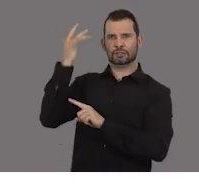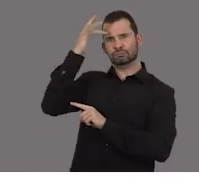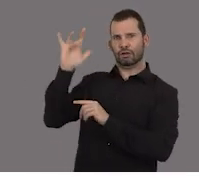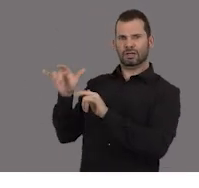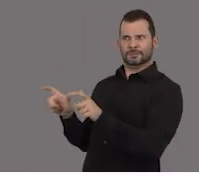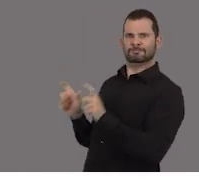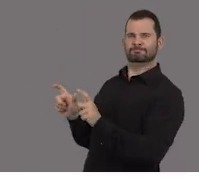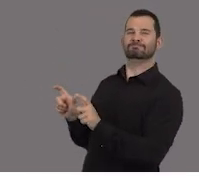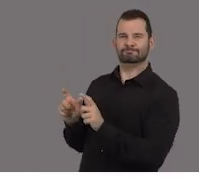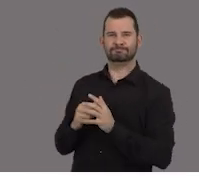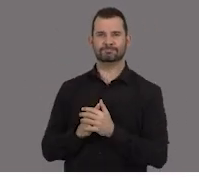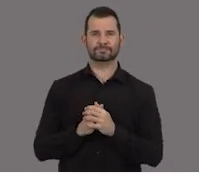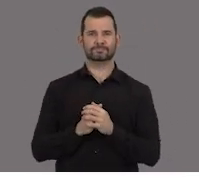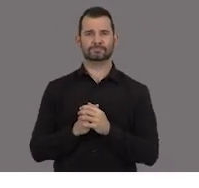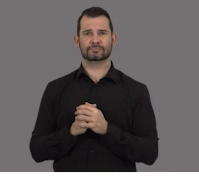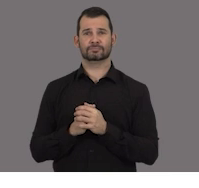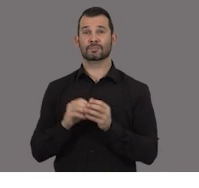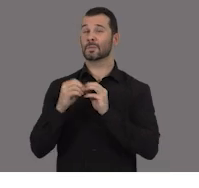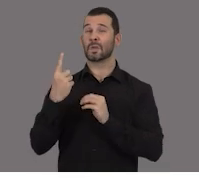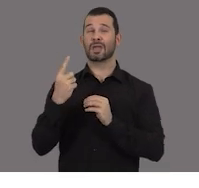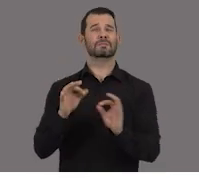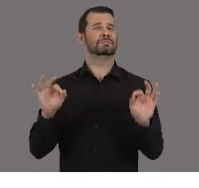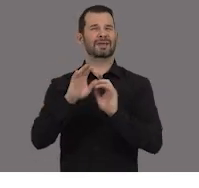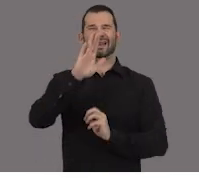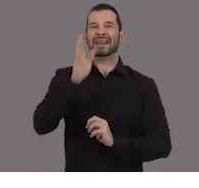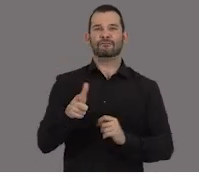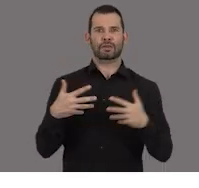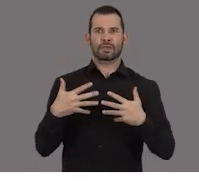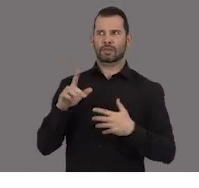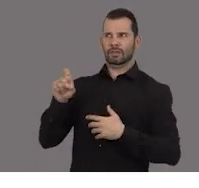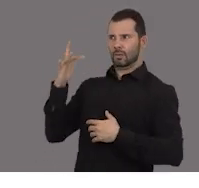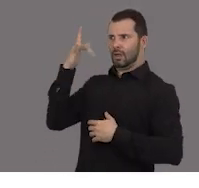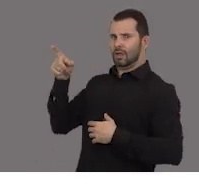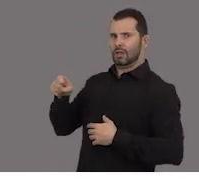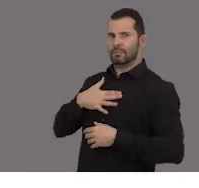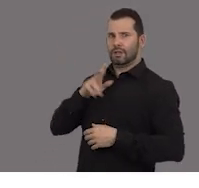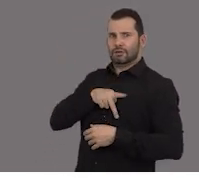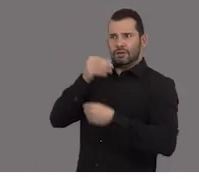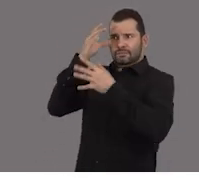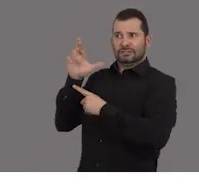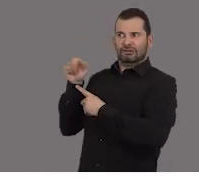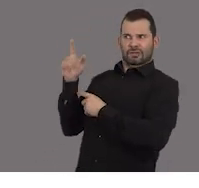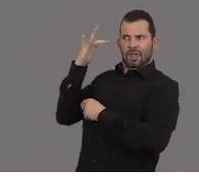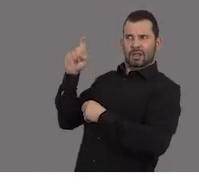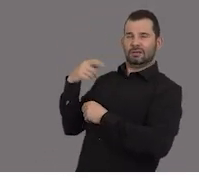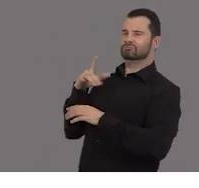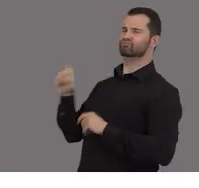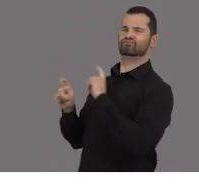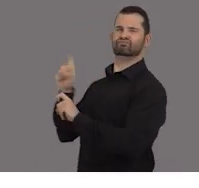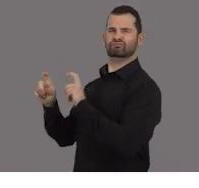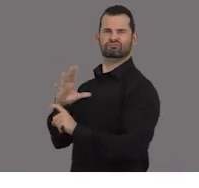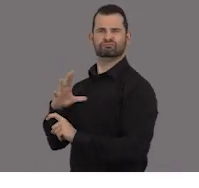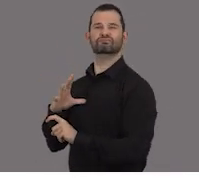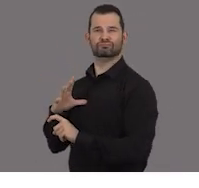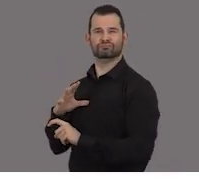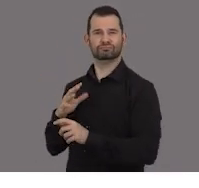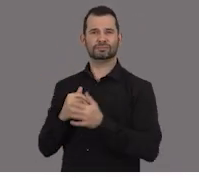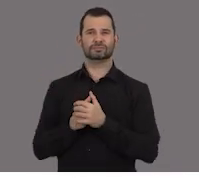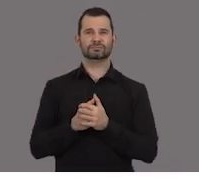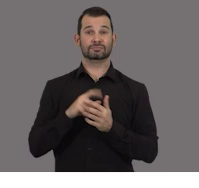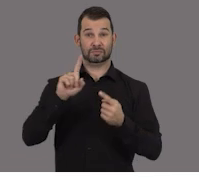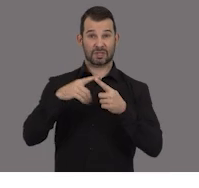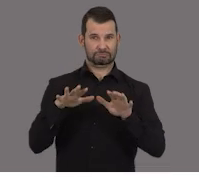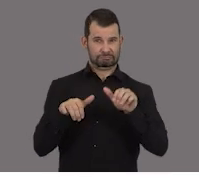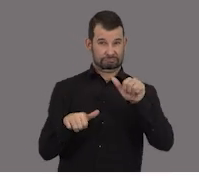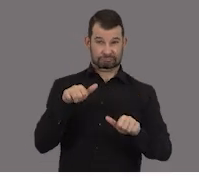smart. Never be afraid to question why the CRA needs your personal information. When in